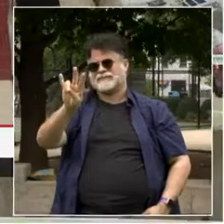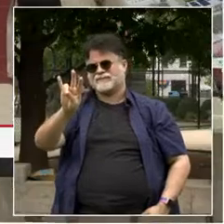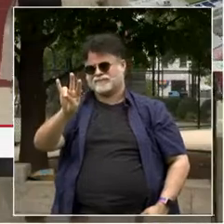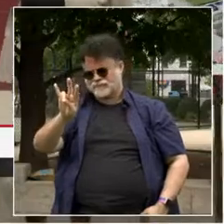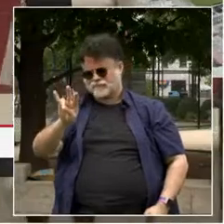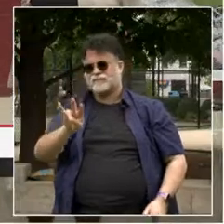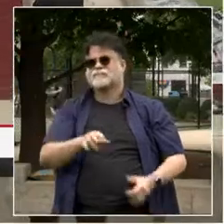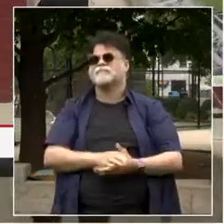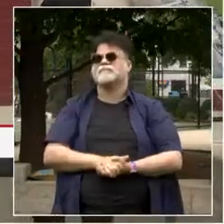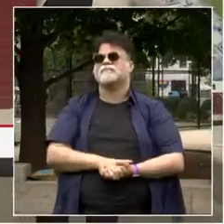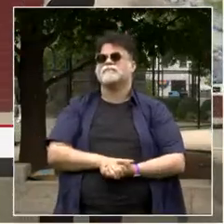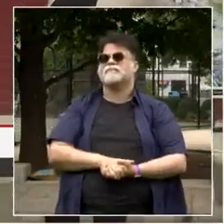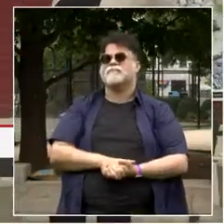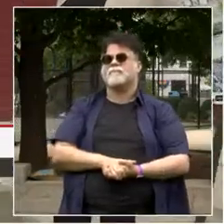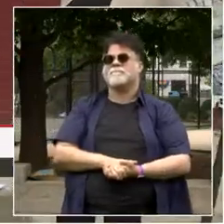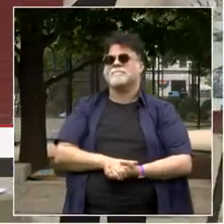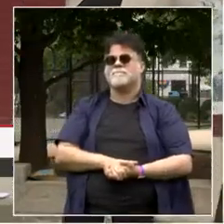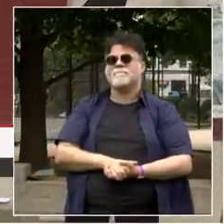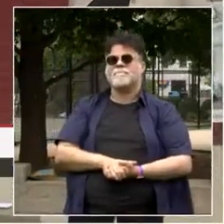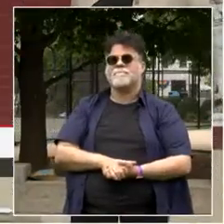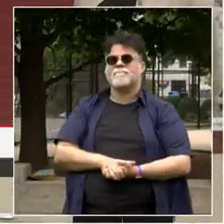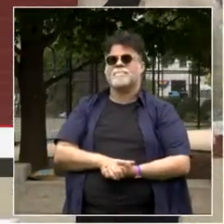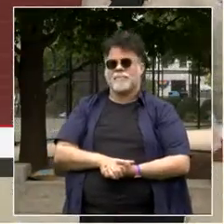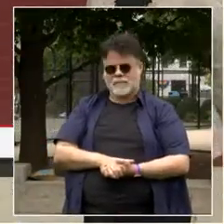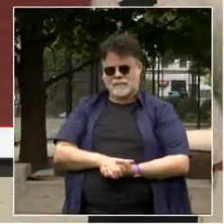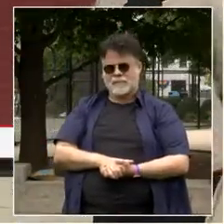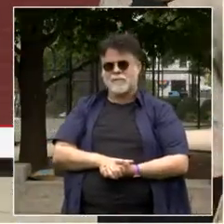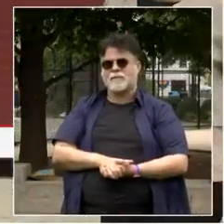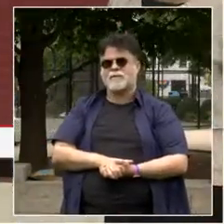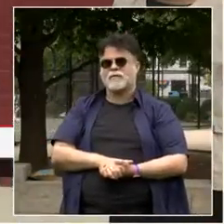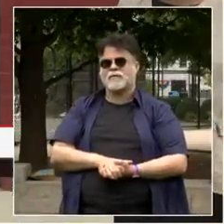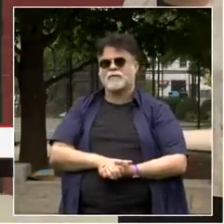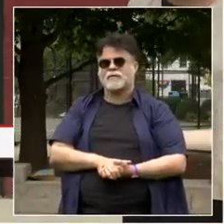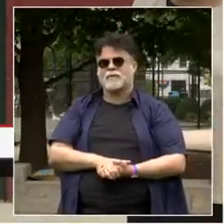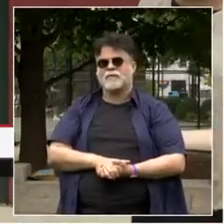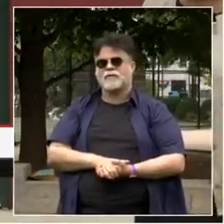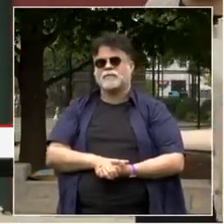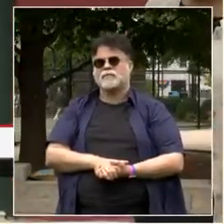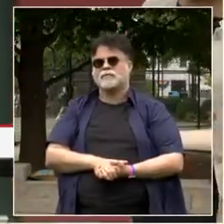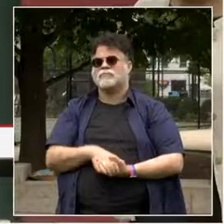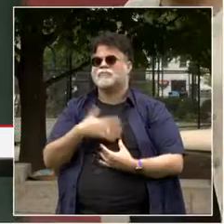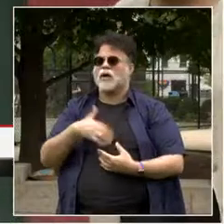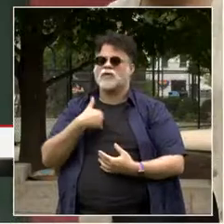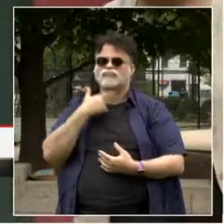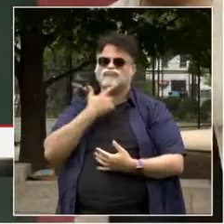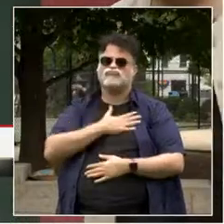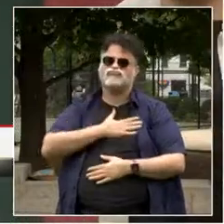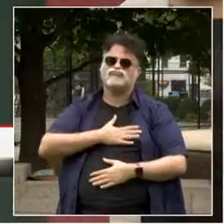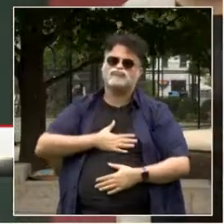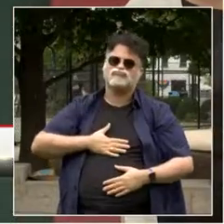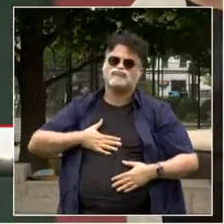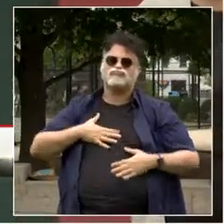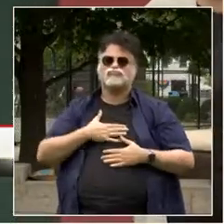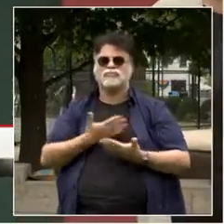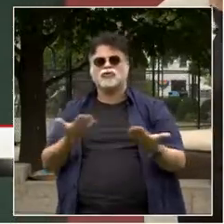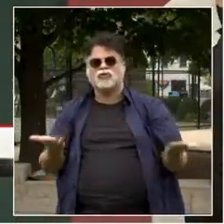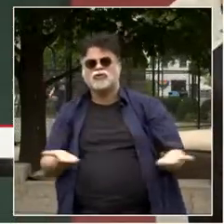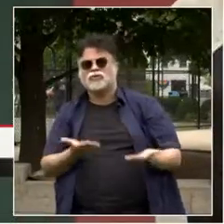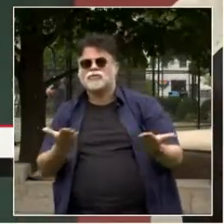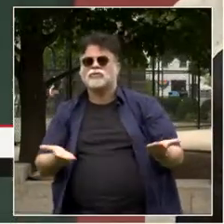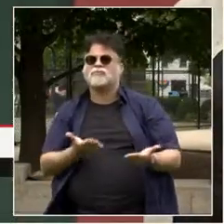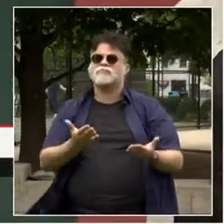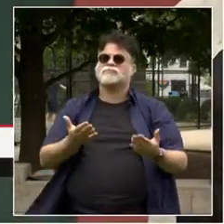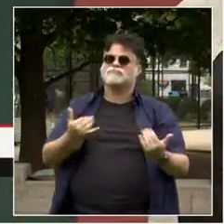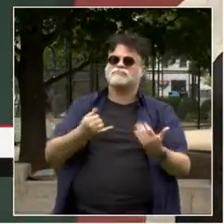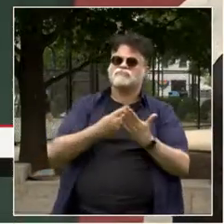Stead Park Recreation Center will become. And I am pleased we are breaking ground today on a project that will have recreational